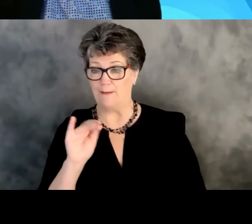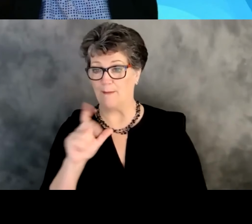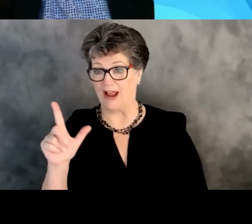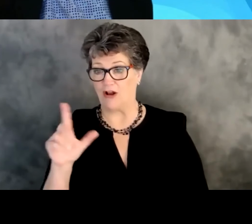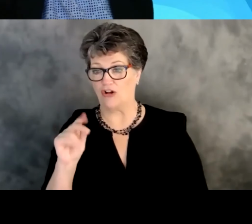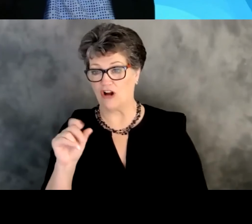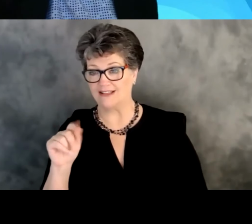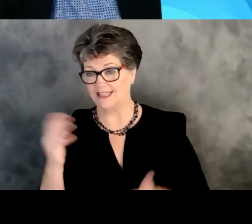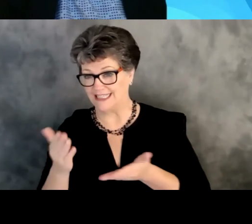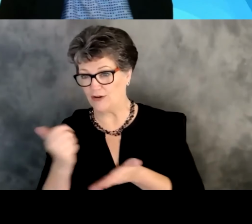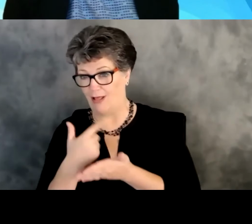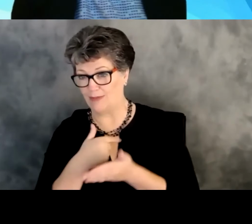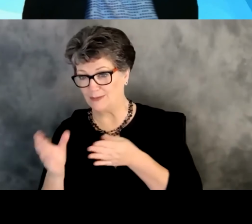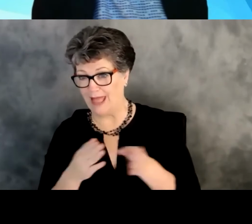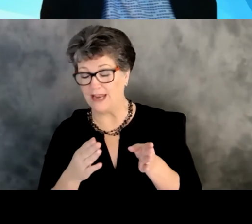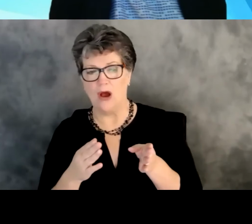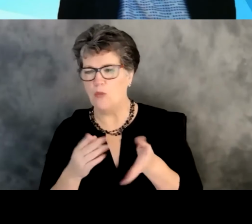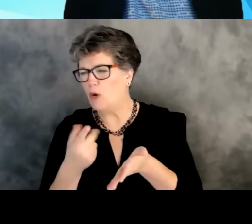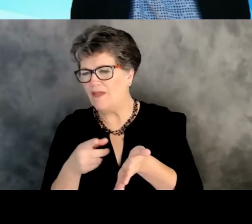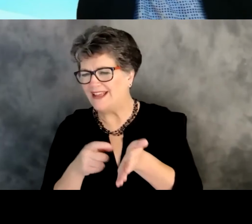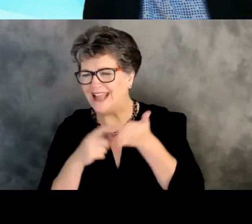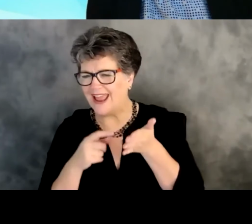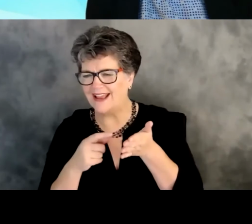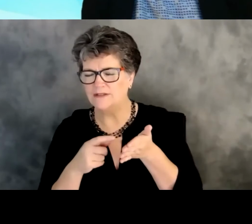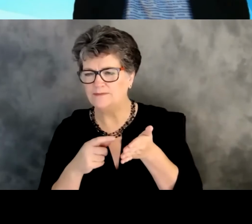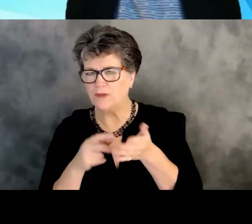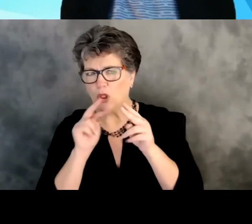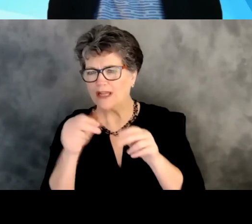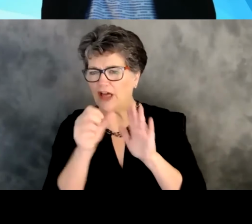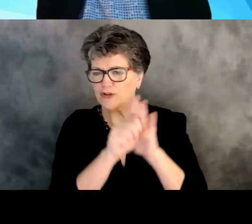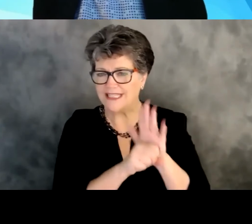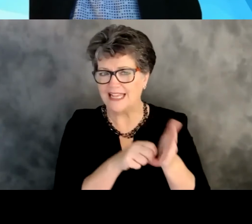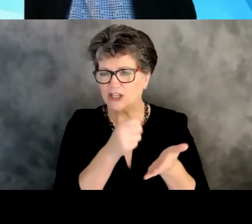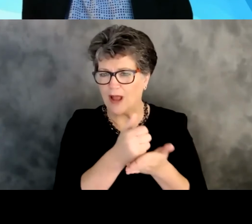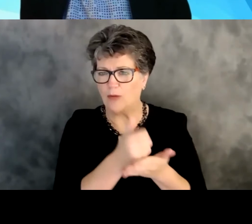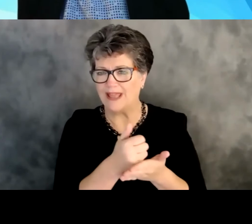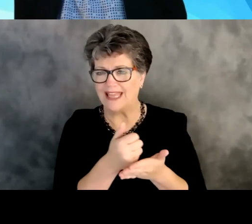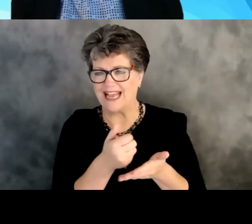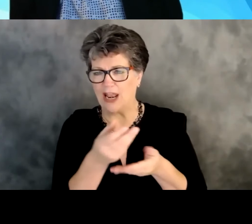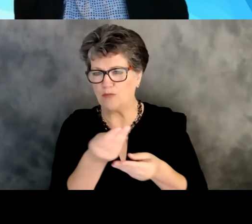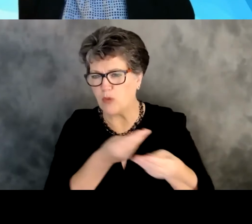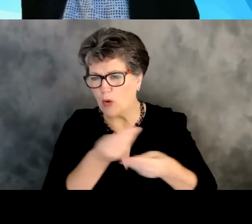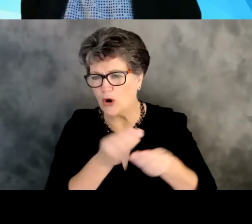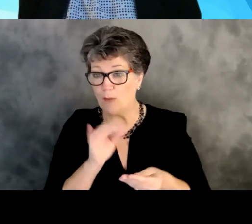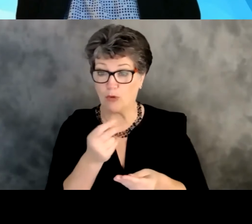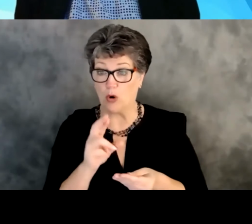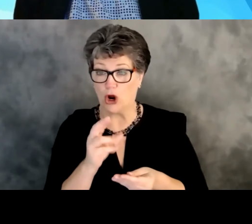of intermediaries, or we look at other states who are helping kind of broker, if I can use another